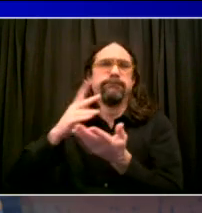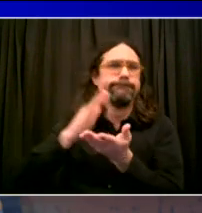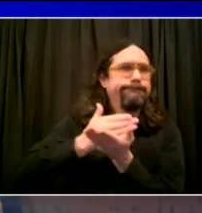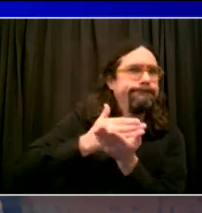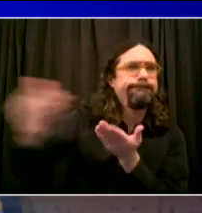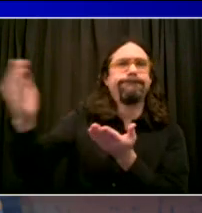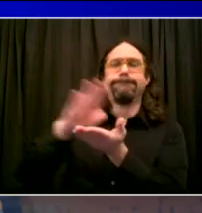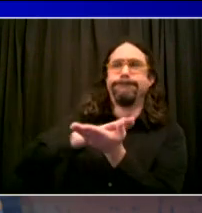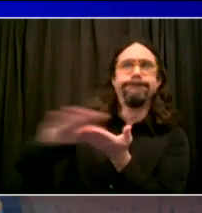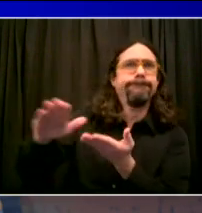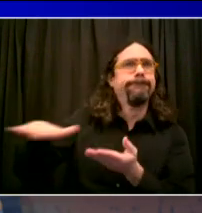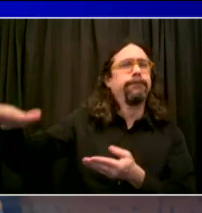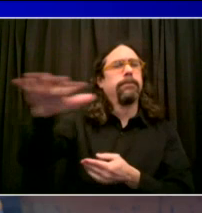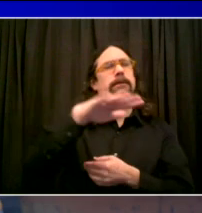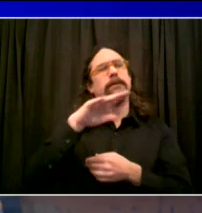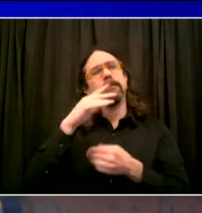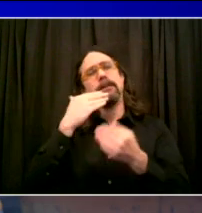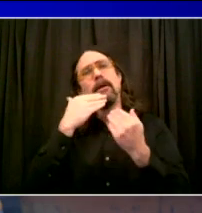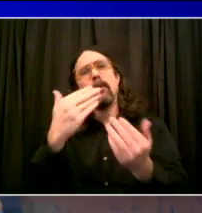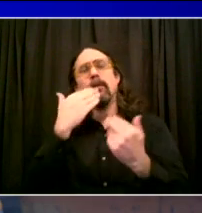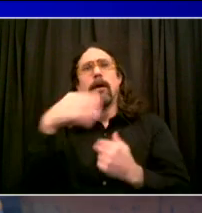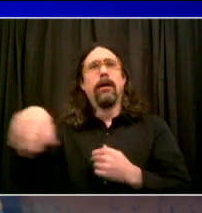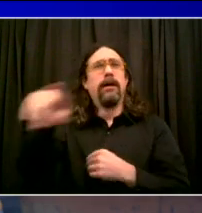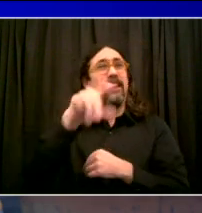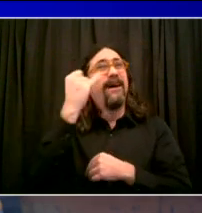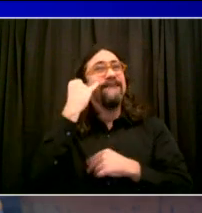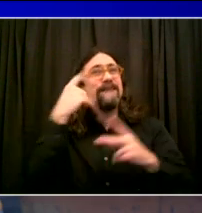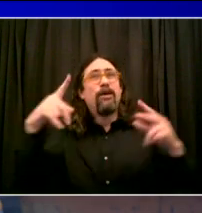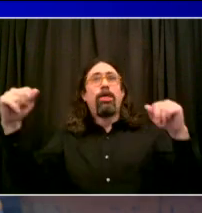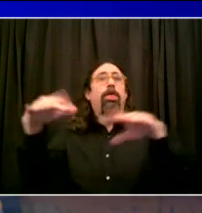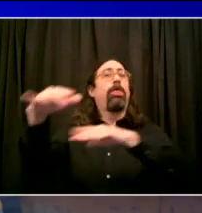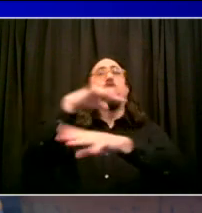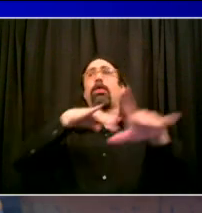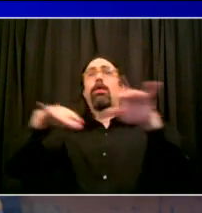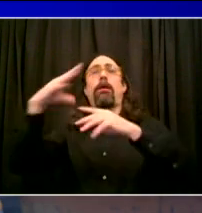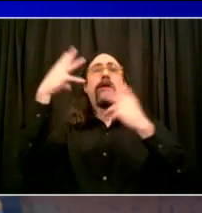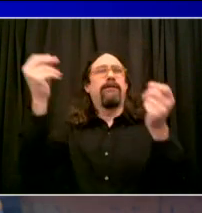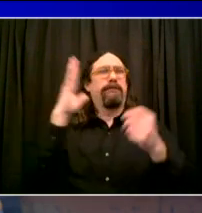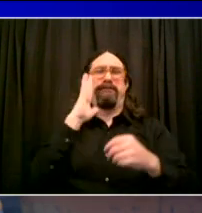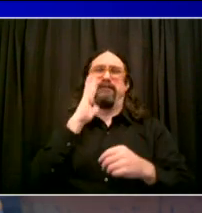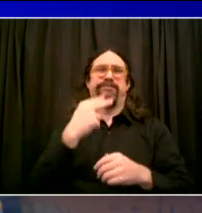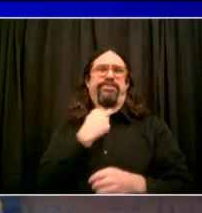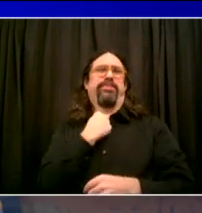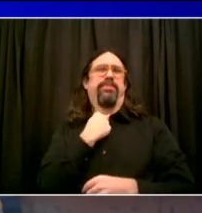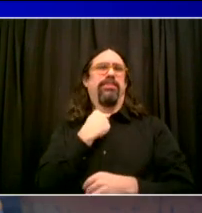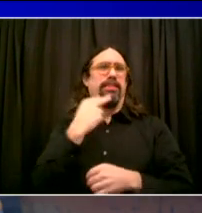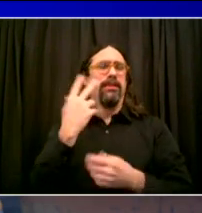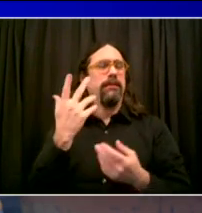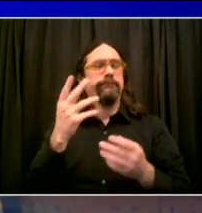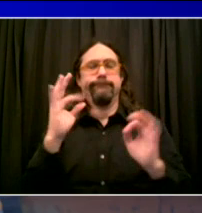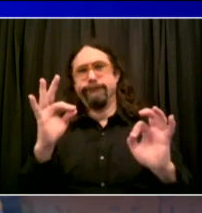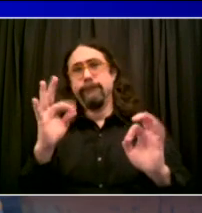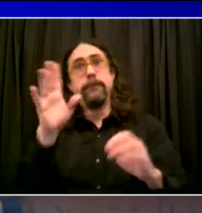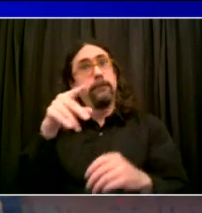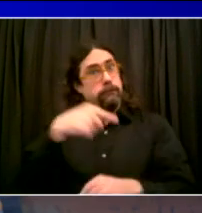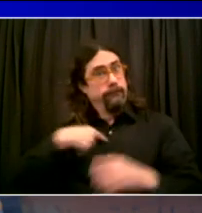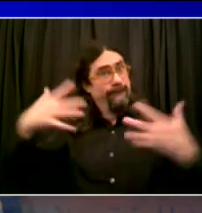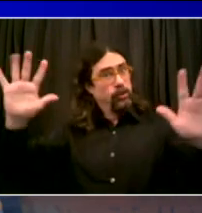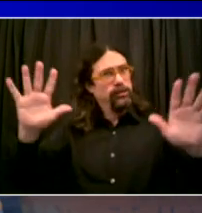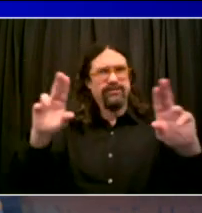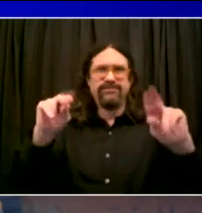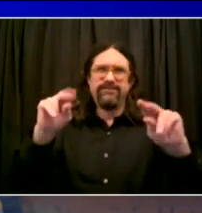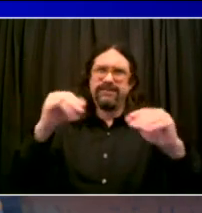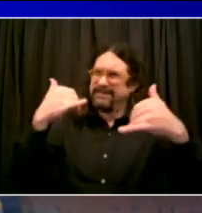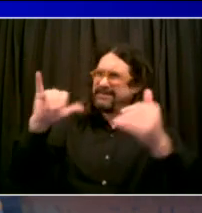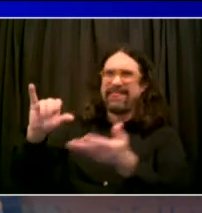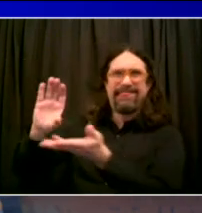over. But I really, really appreciate the effort that was put in, both by everyday New Yorkers, helping each other out, staying off